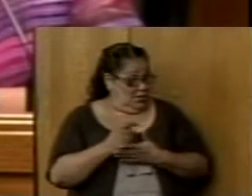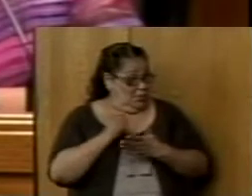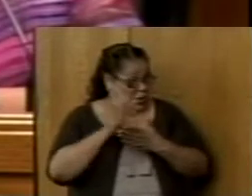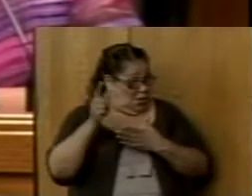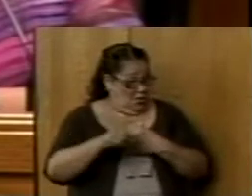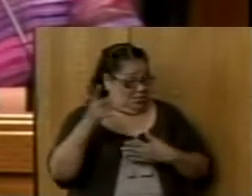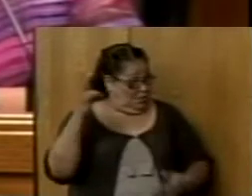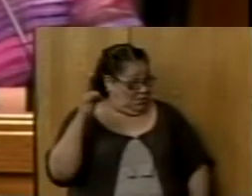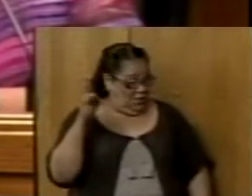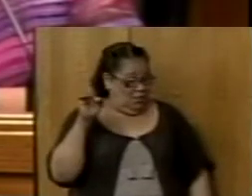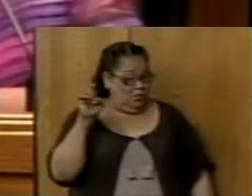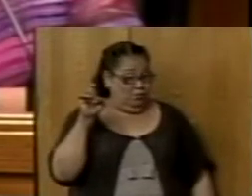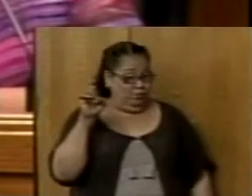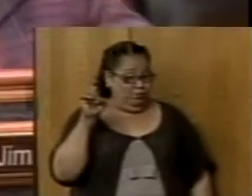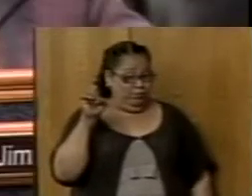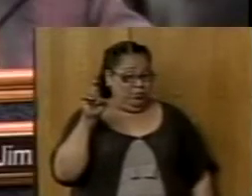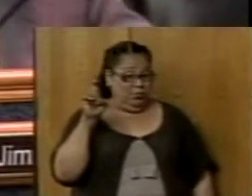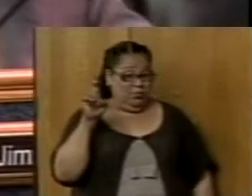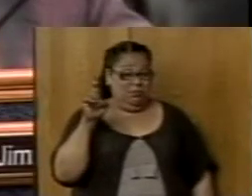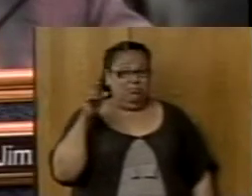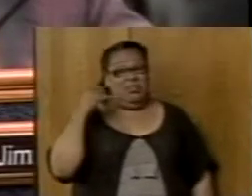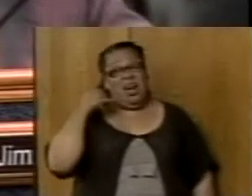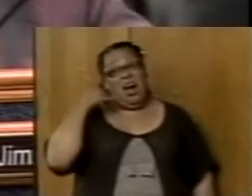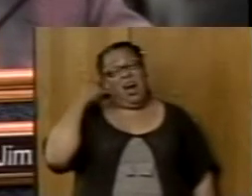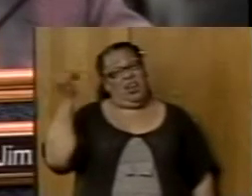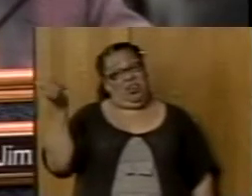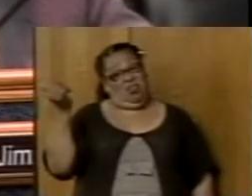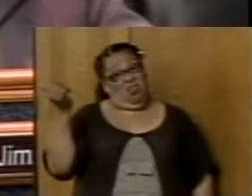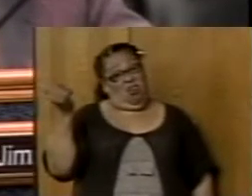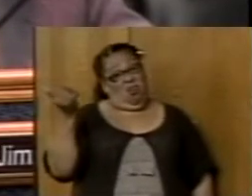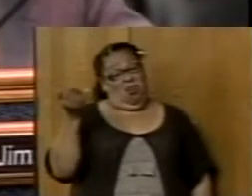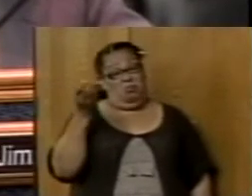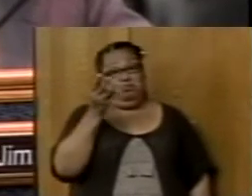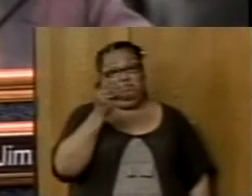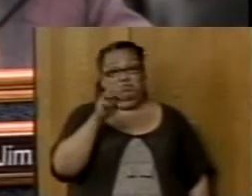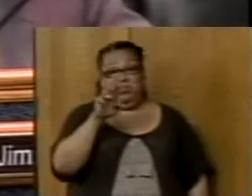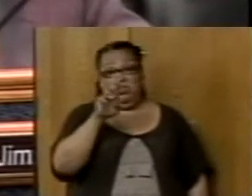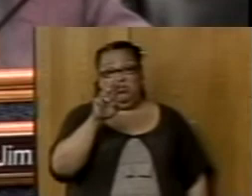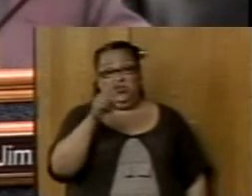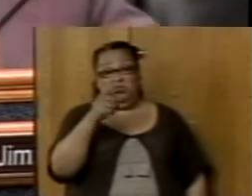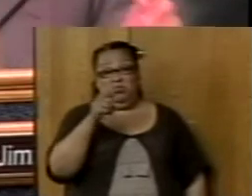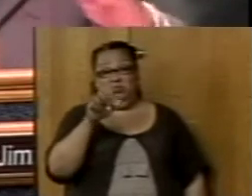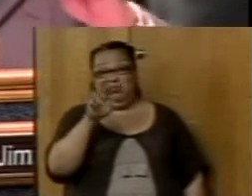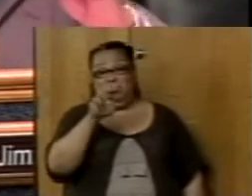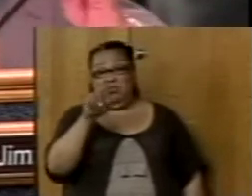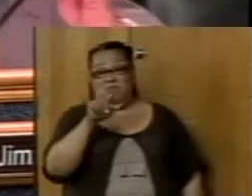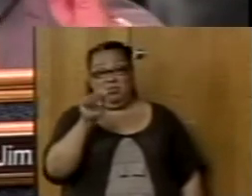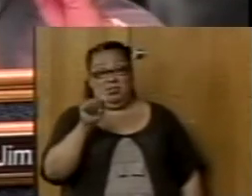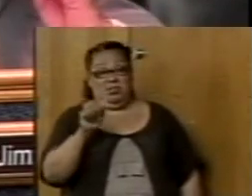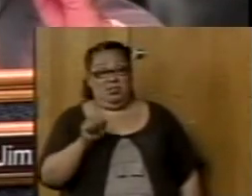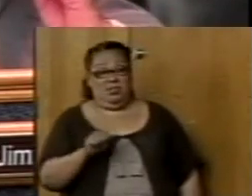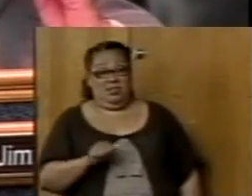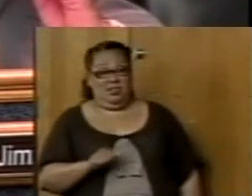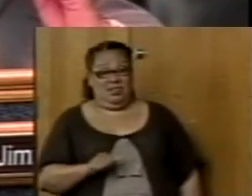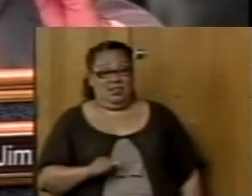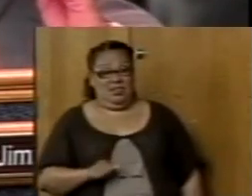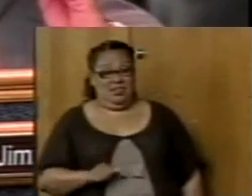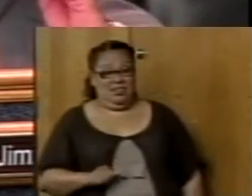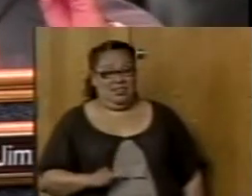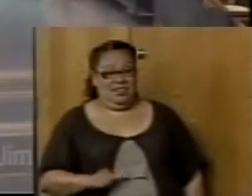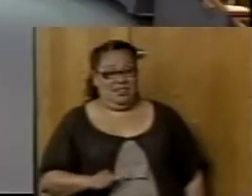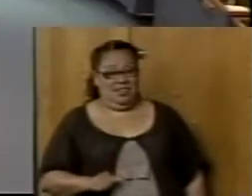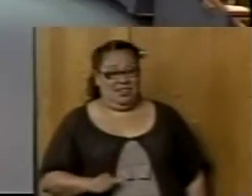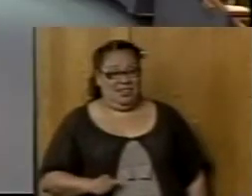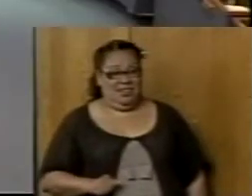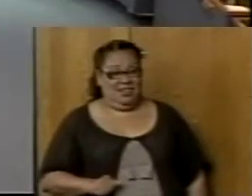17th? I can call Mr. Cesar Garza to see if he'll give you a guarantee. Is he here? Mr. Garza, Cesar,